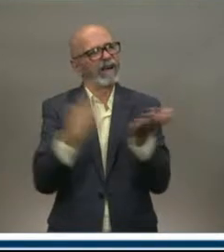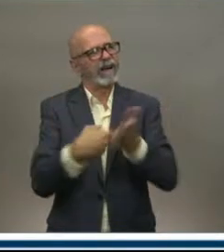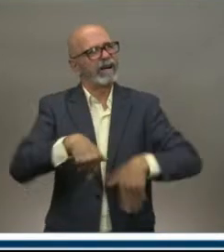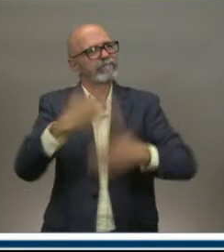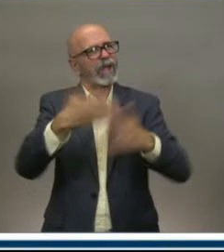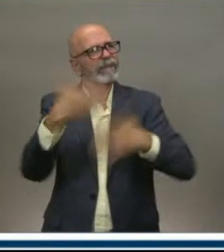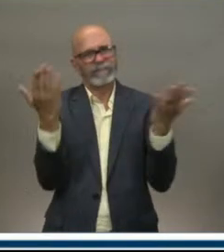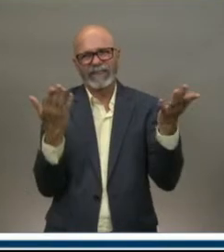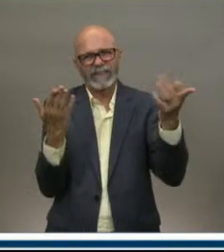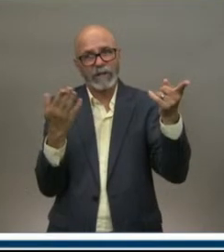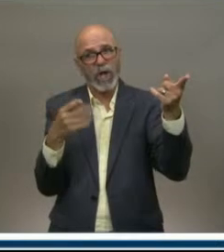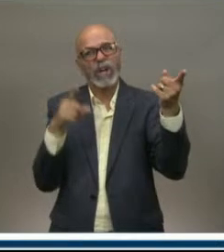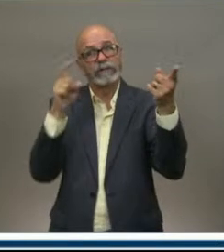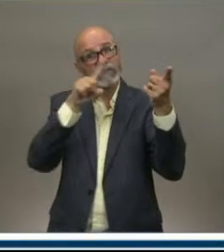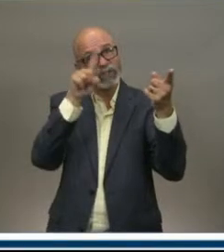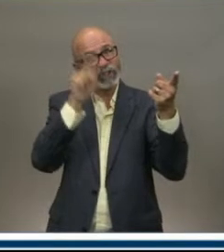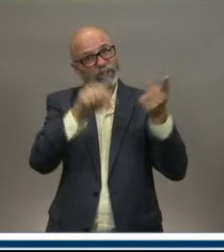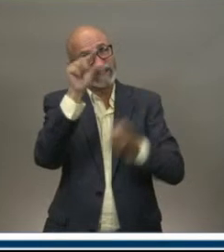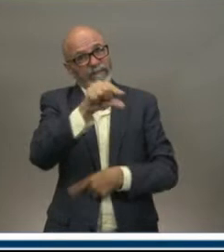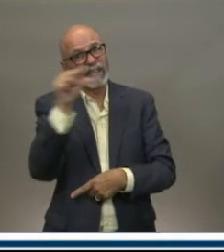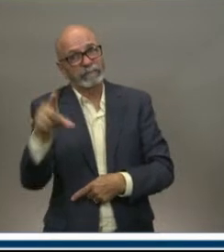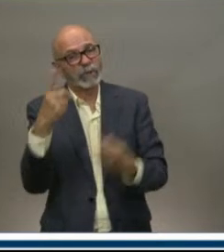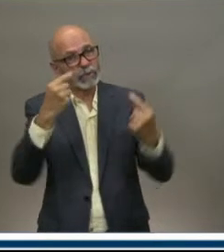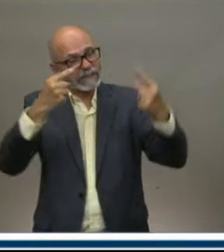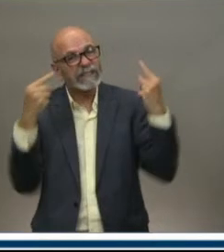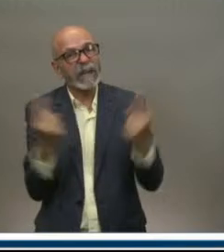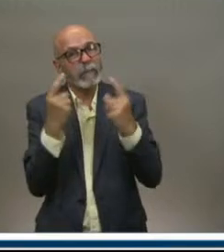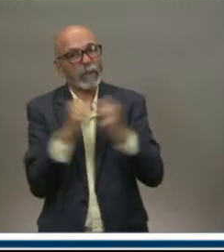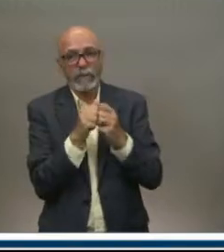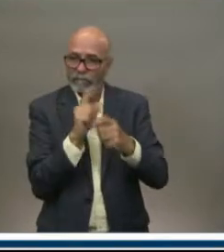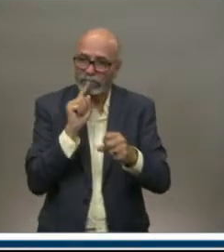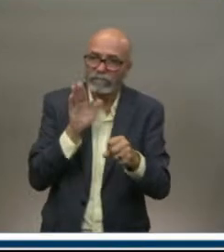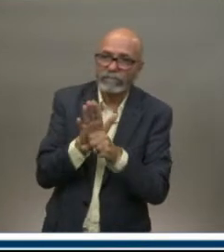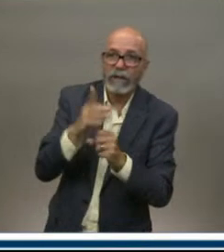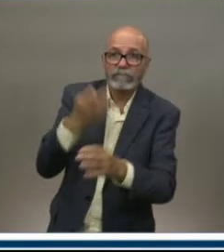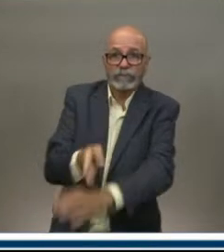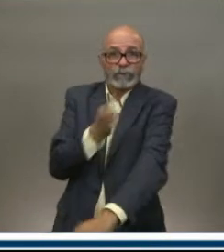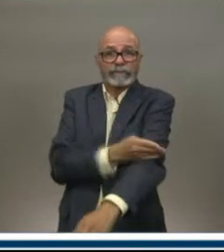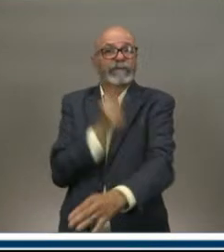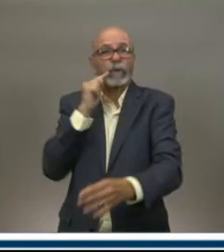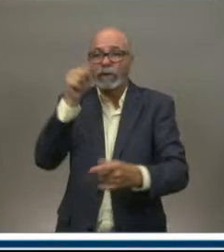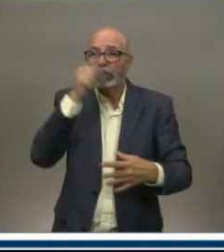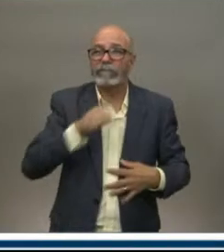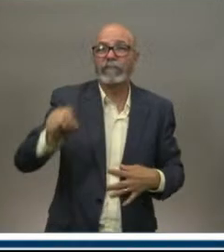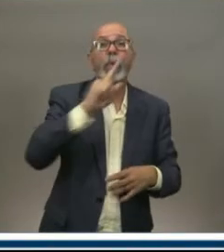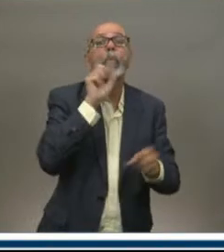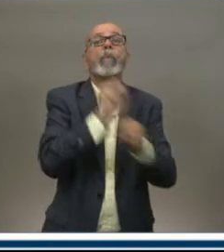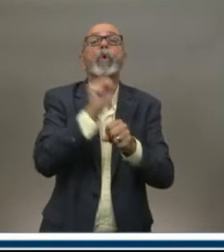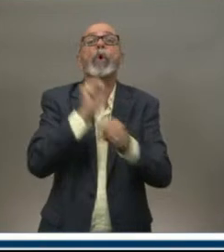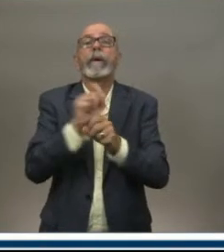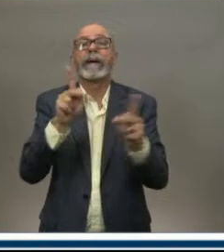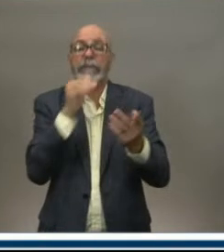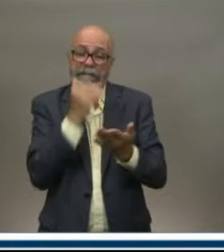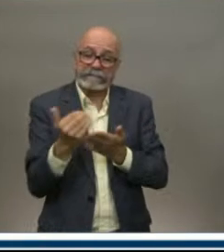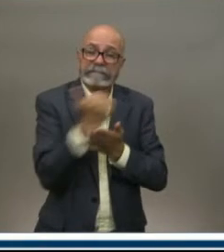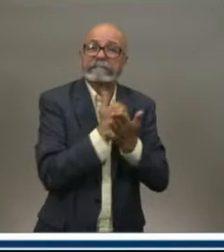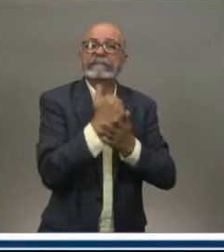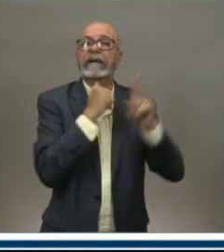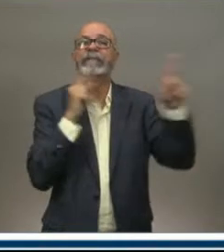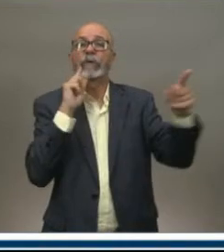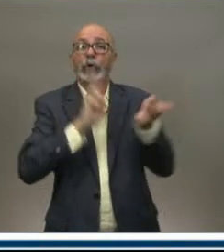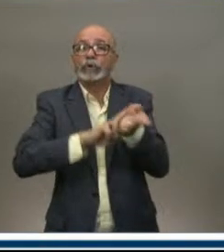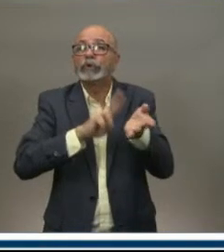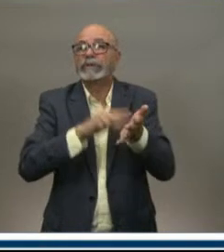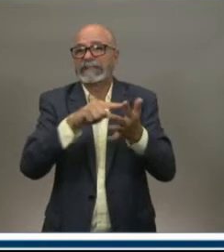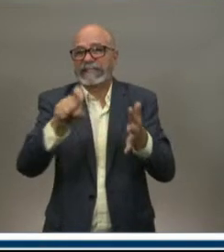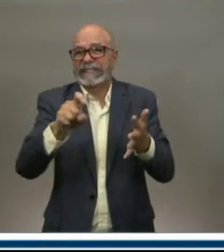and your government prepared to make at this point to improve working conditions for the people who staff long-term care sites?